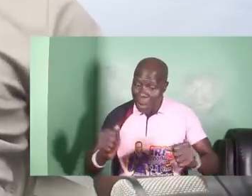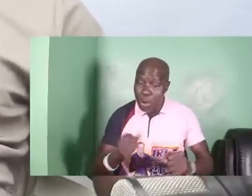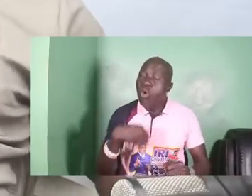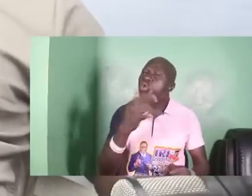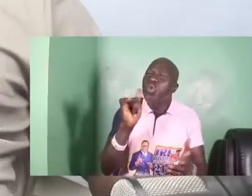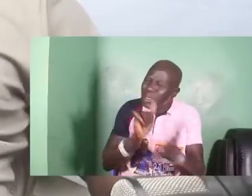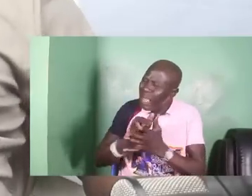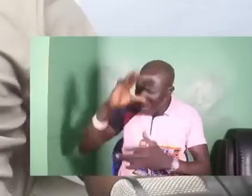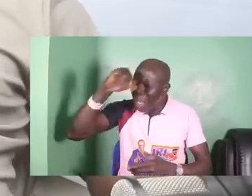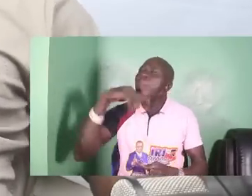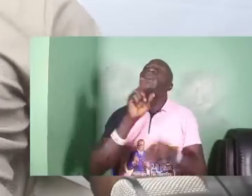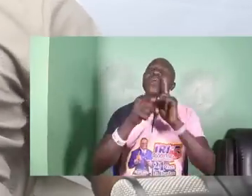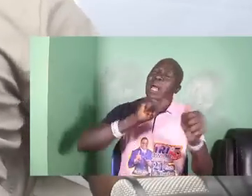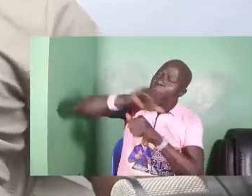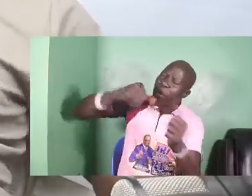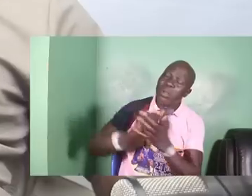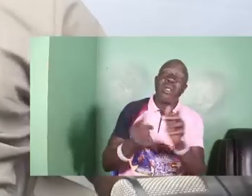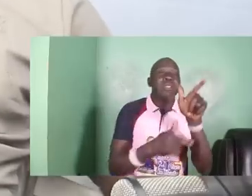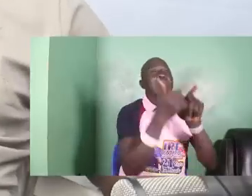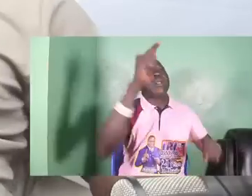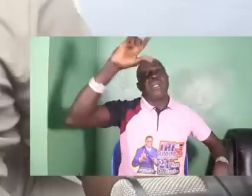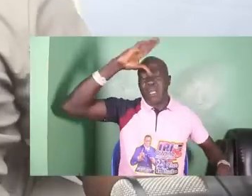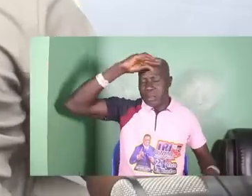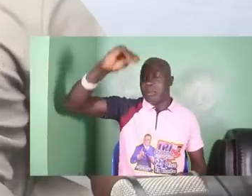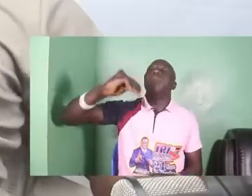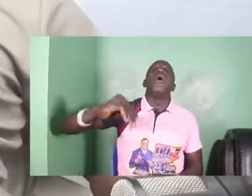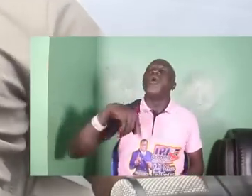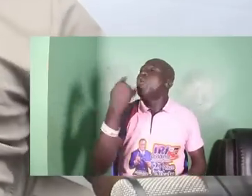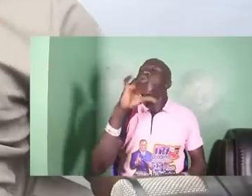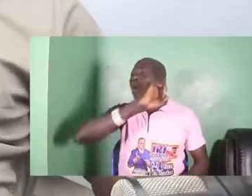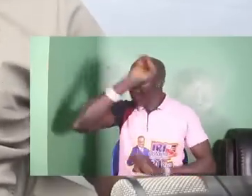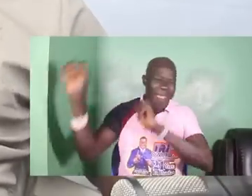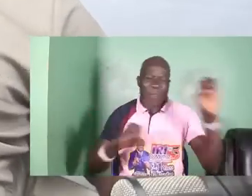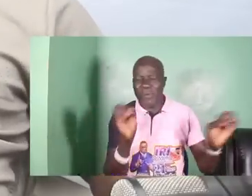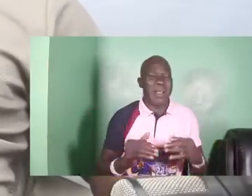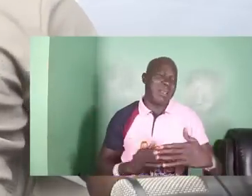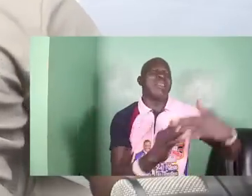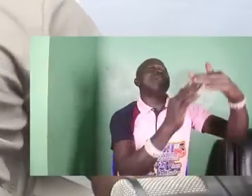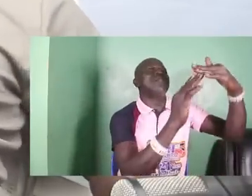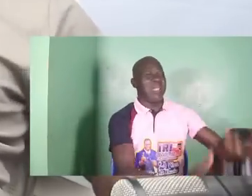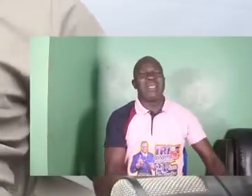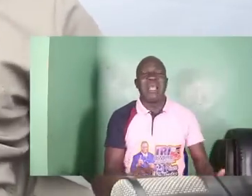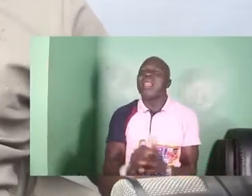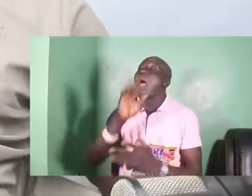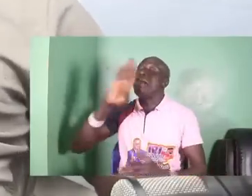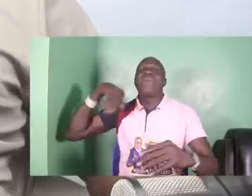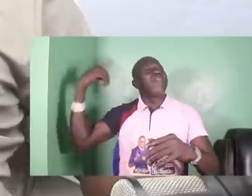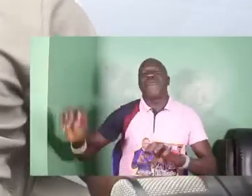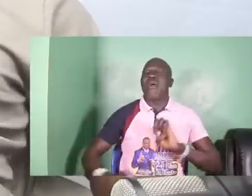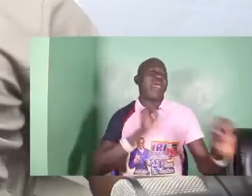Okunrin won ni mo so ni pa. Which one am I talking about? The greatest man. Okunrin la. Who ever lived? So ye. Oh, what is your